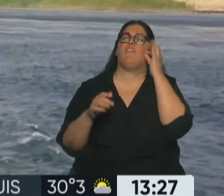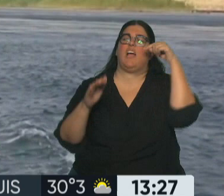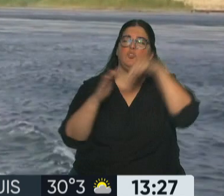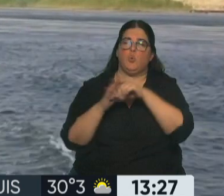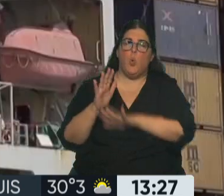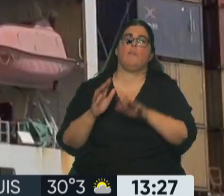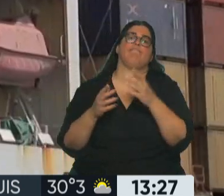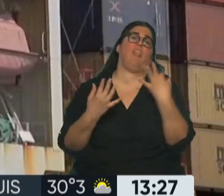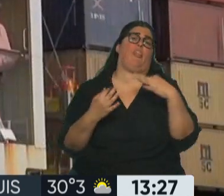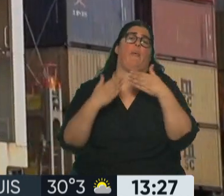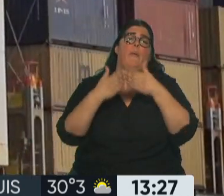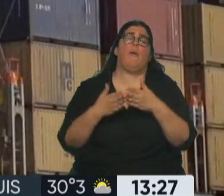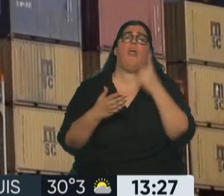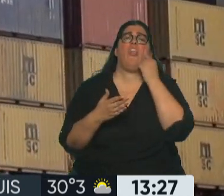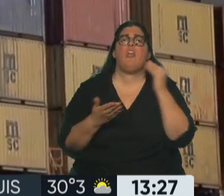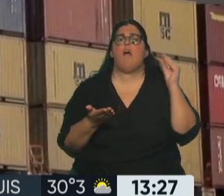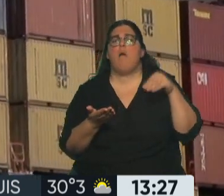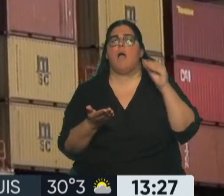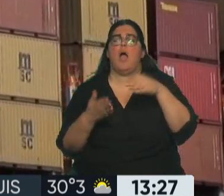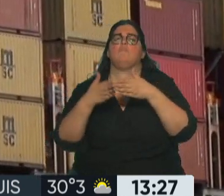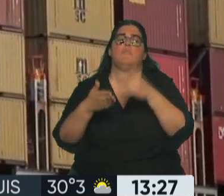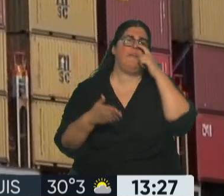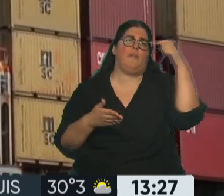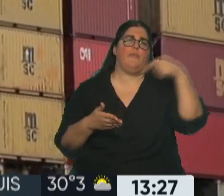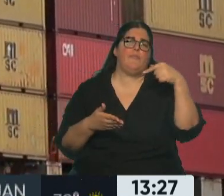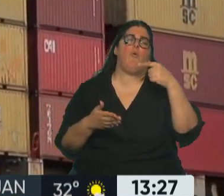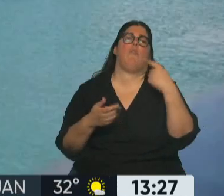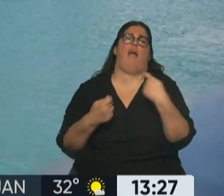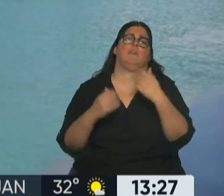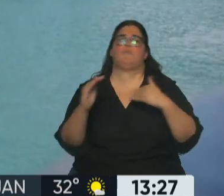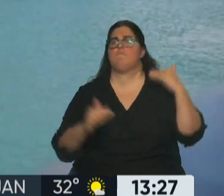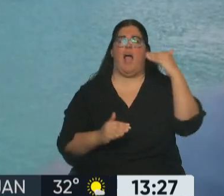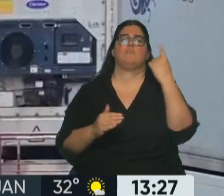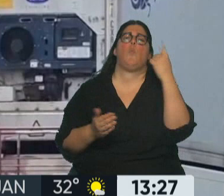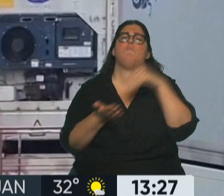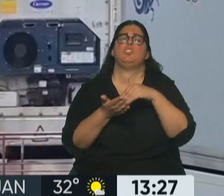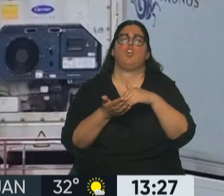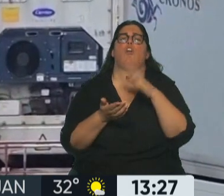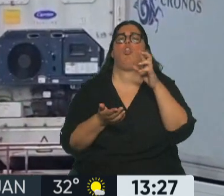viaje e incrementa Los costos de combustibles en hasta un millón de dólares por